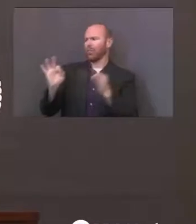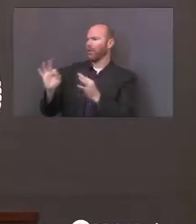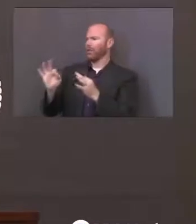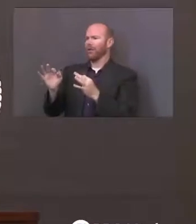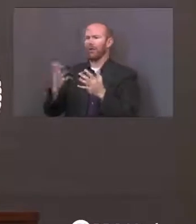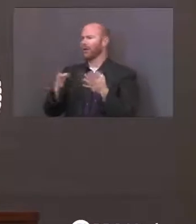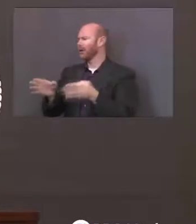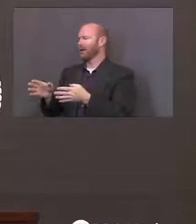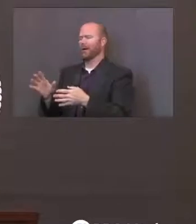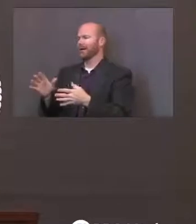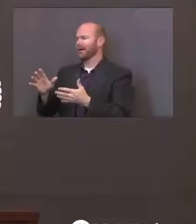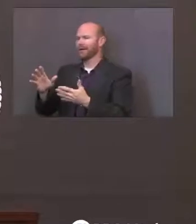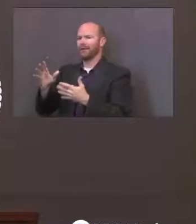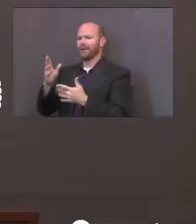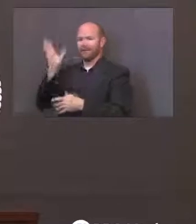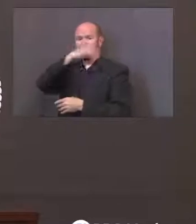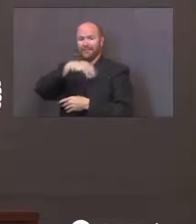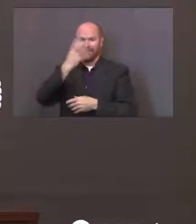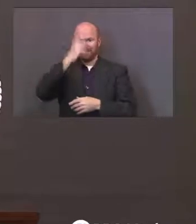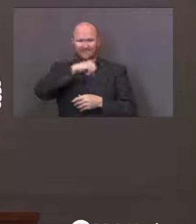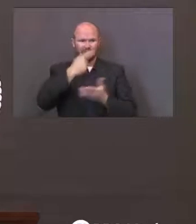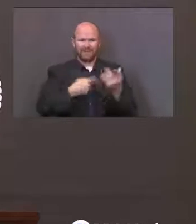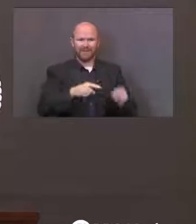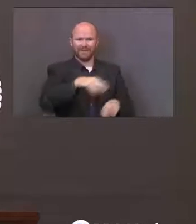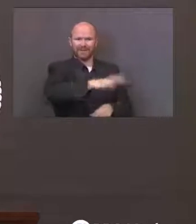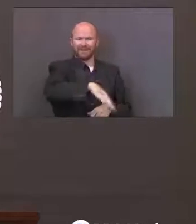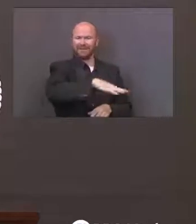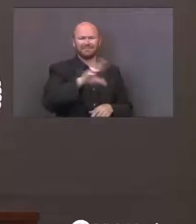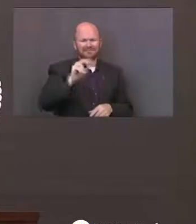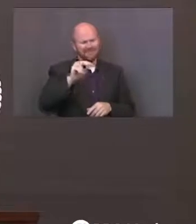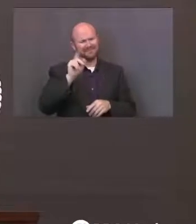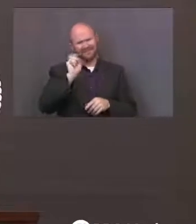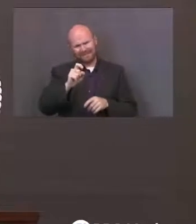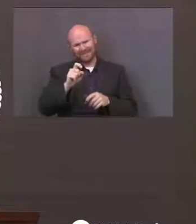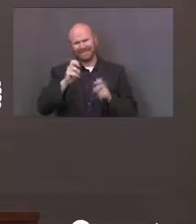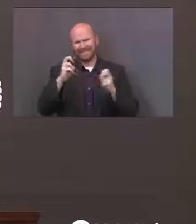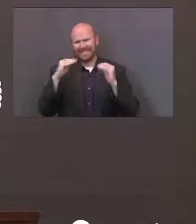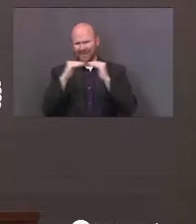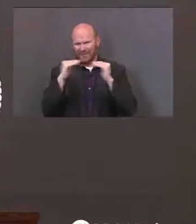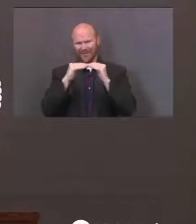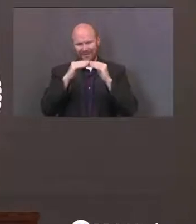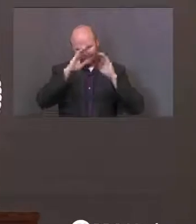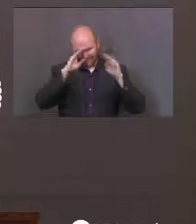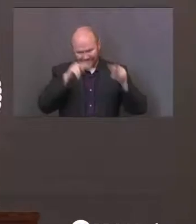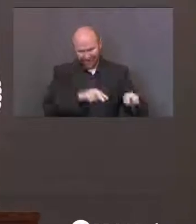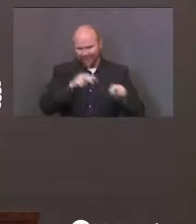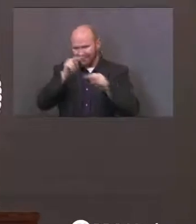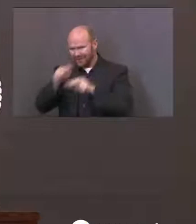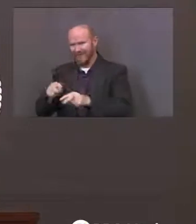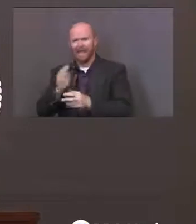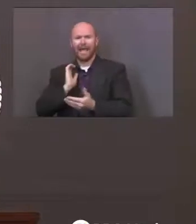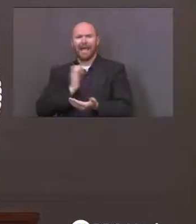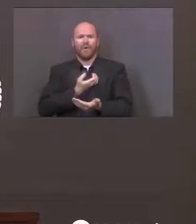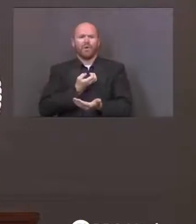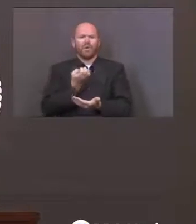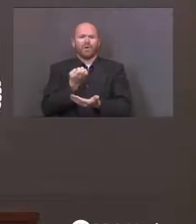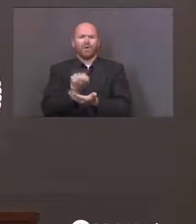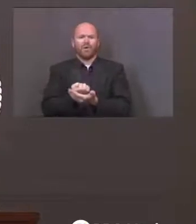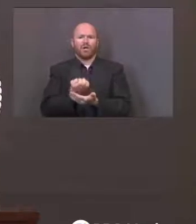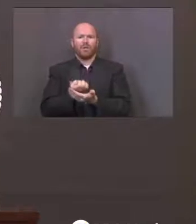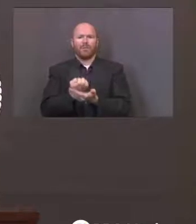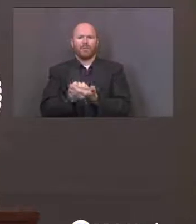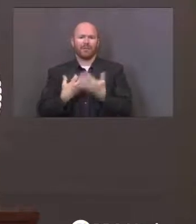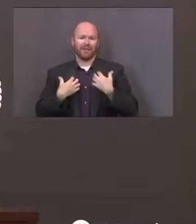focused on the public health of our citizens. We need to stay focused equally on the economic health of our economy. These